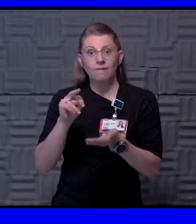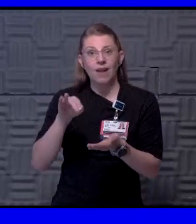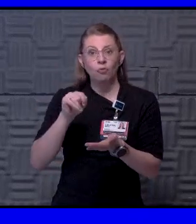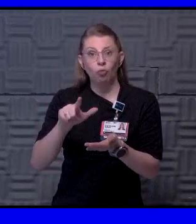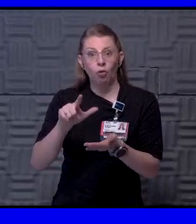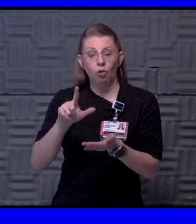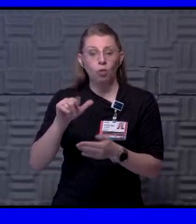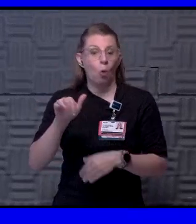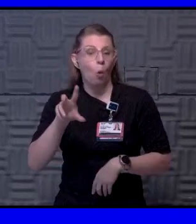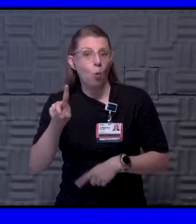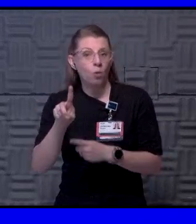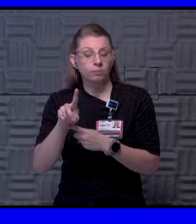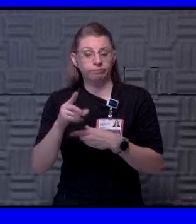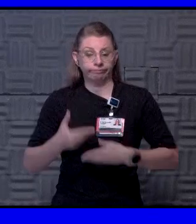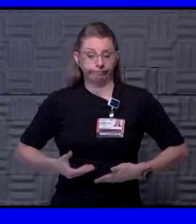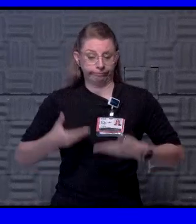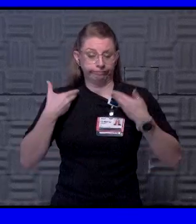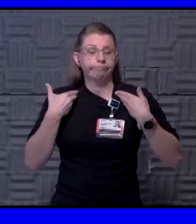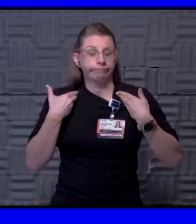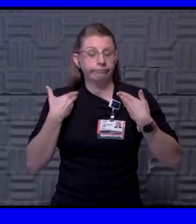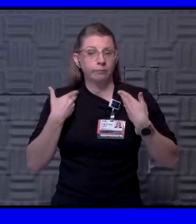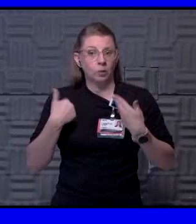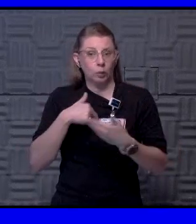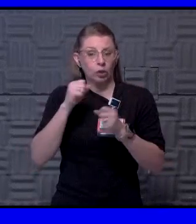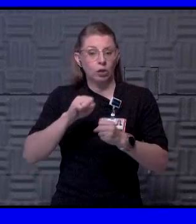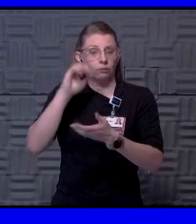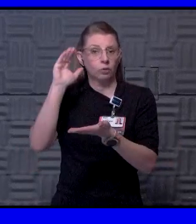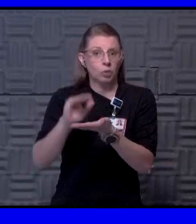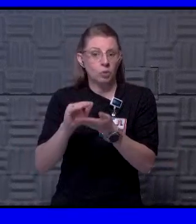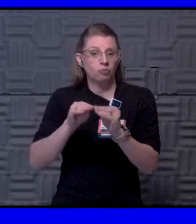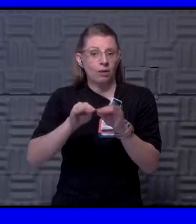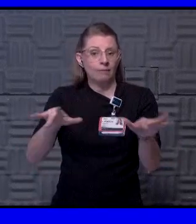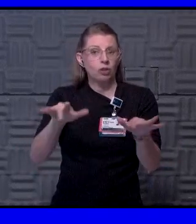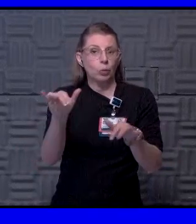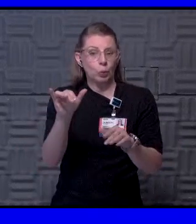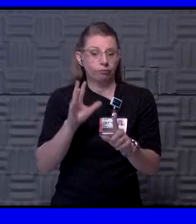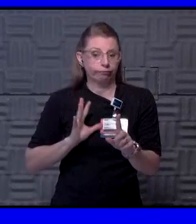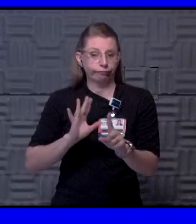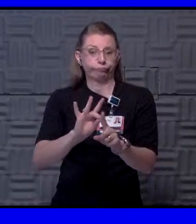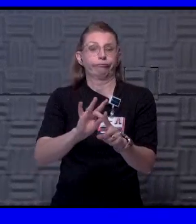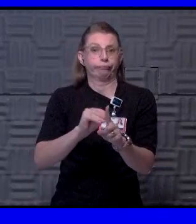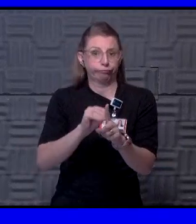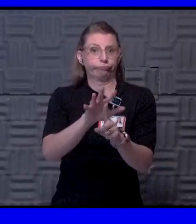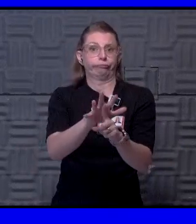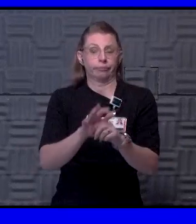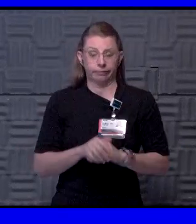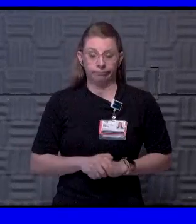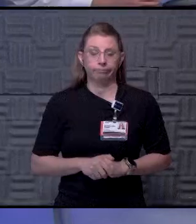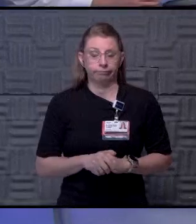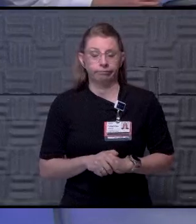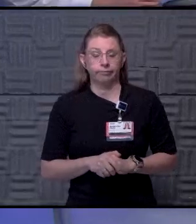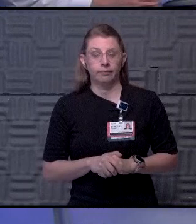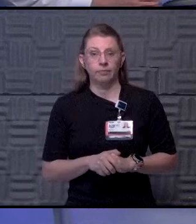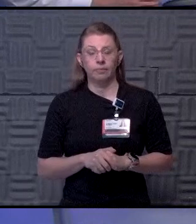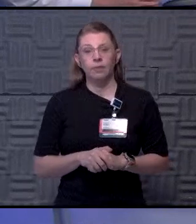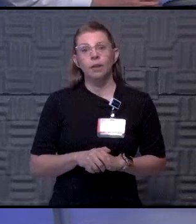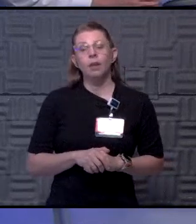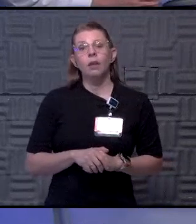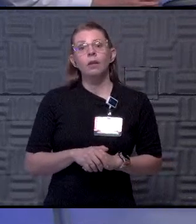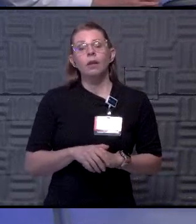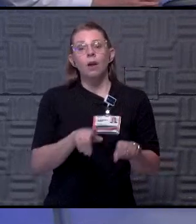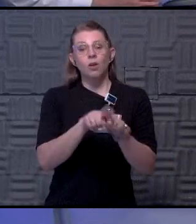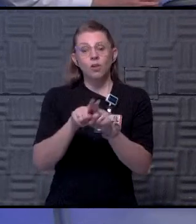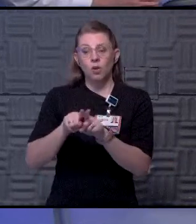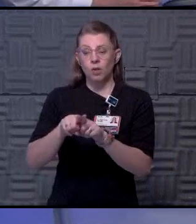load in that upper respiratory tract that we could reduce the transmission as well. So big deal. All good news so far. The second thing was that